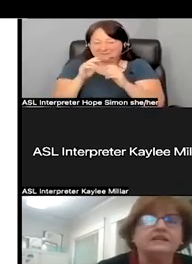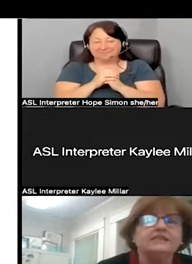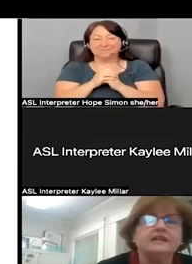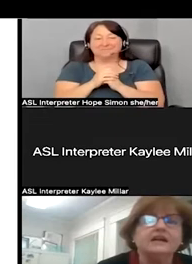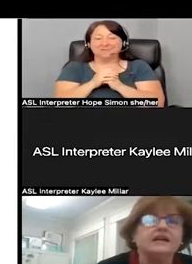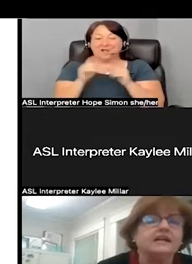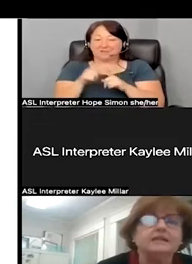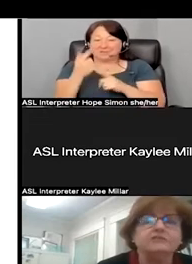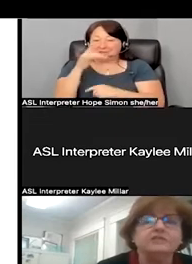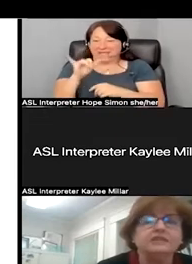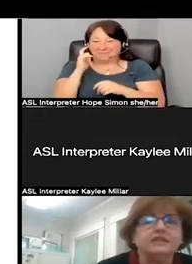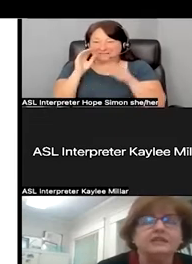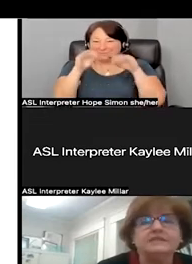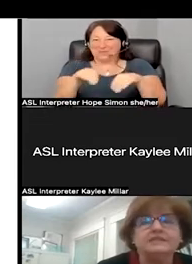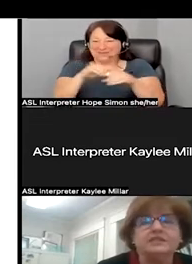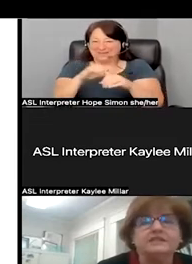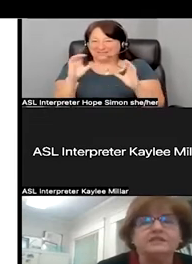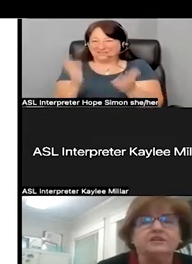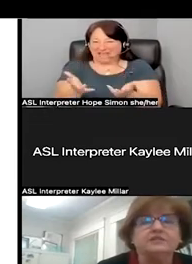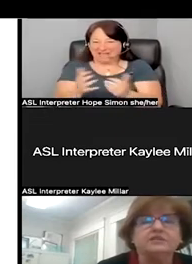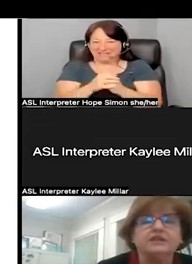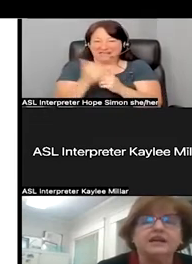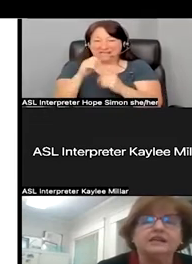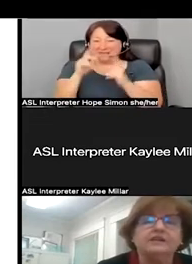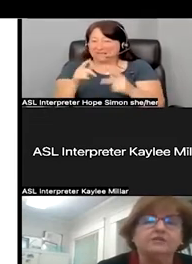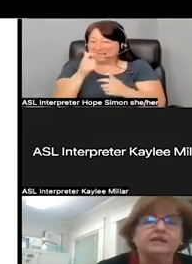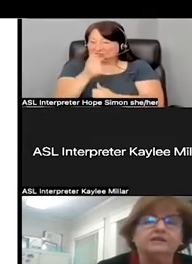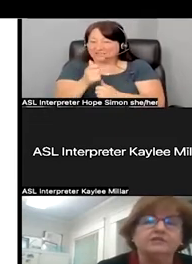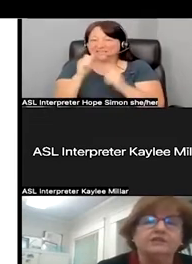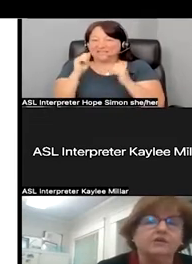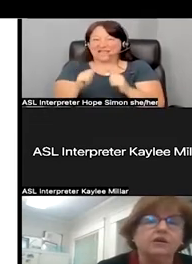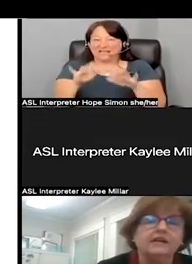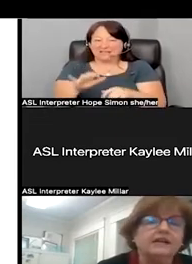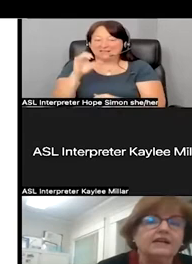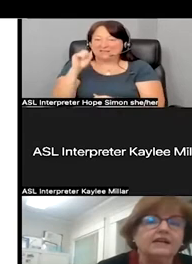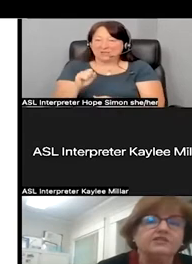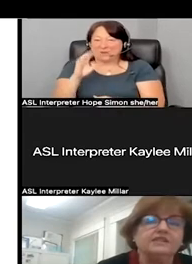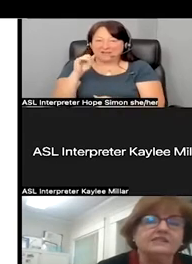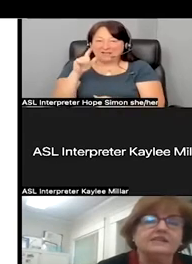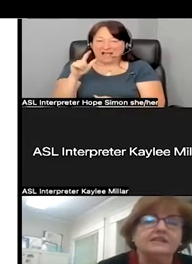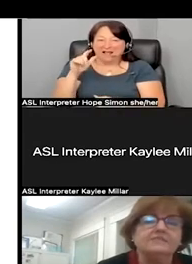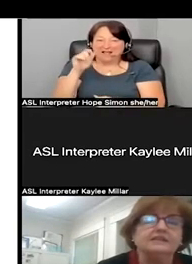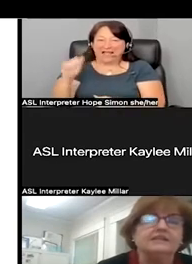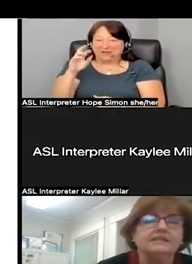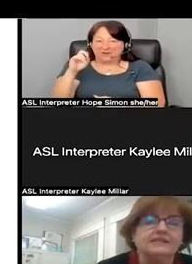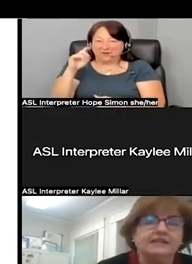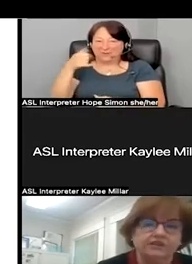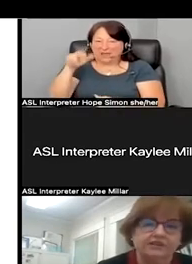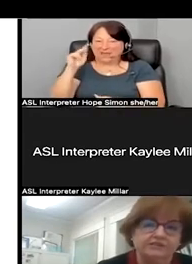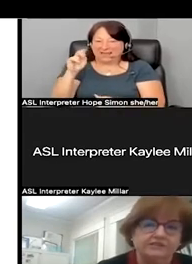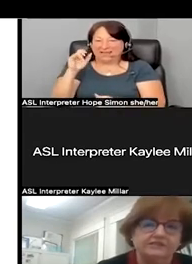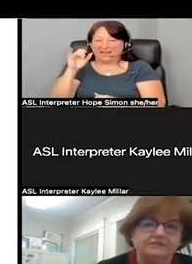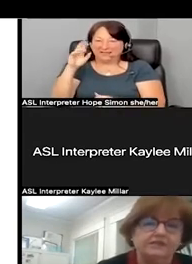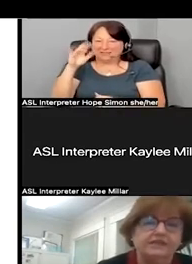the chat, anybody interested in any positions can go to SoCal@earthquakecountry.org and just send an email to us letting